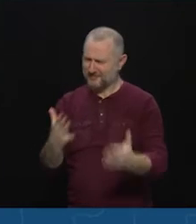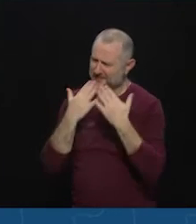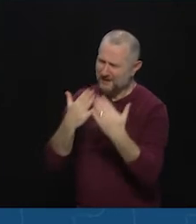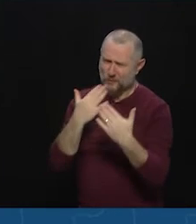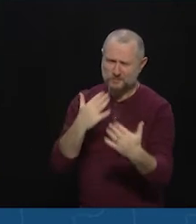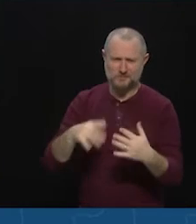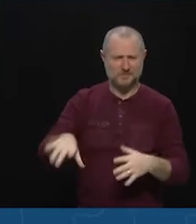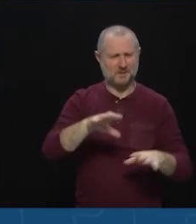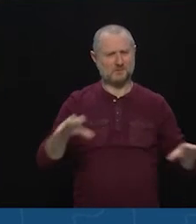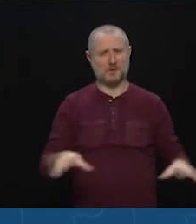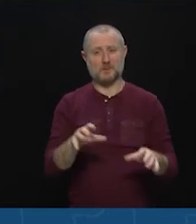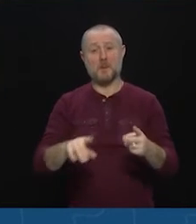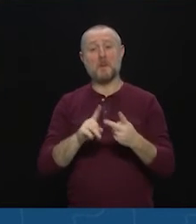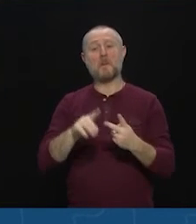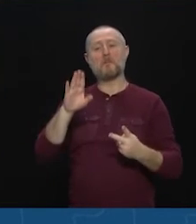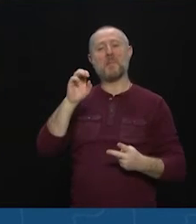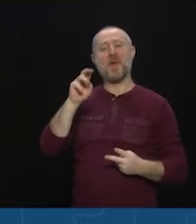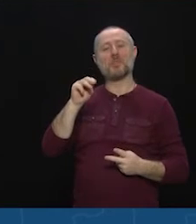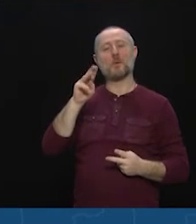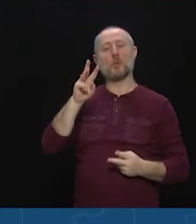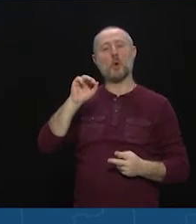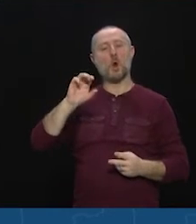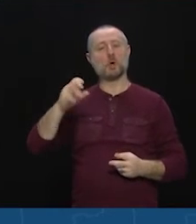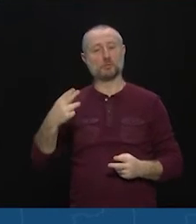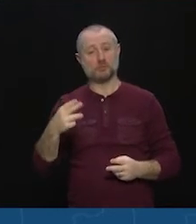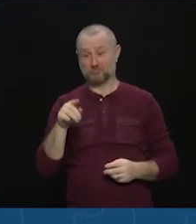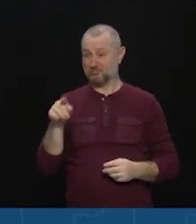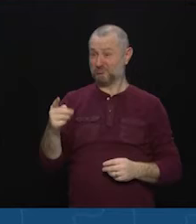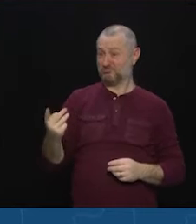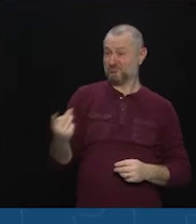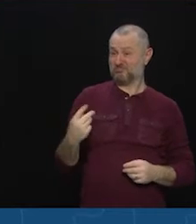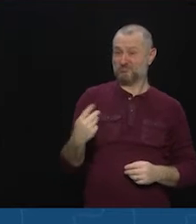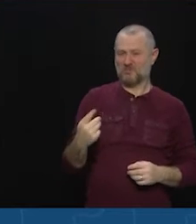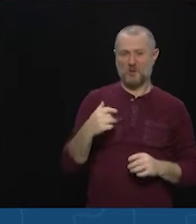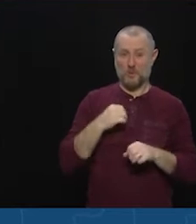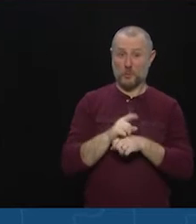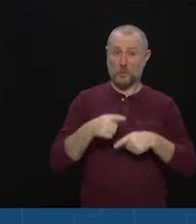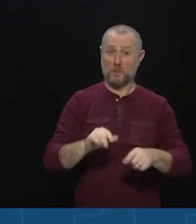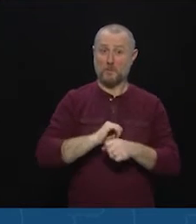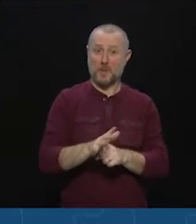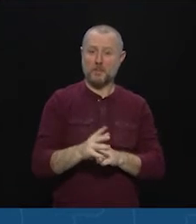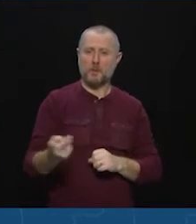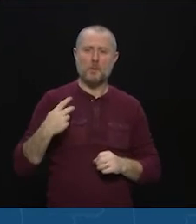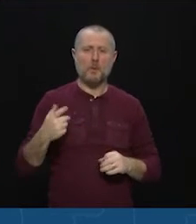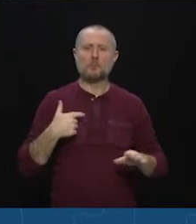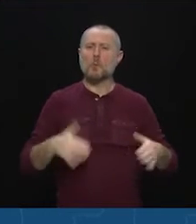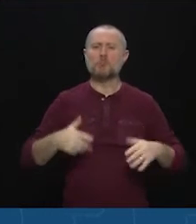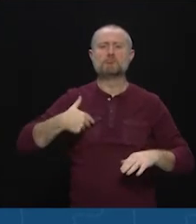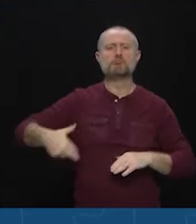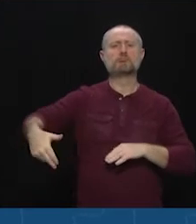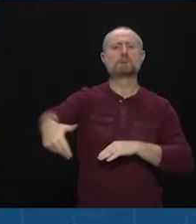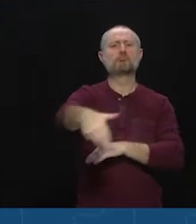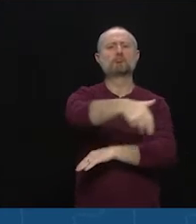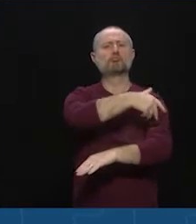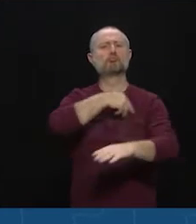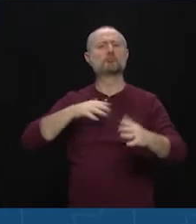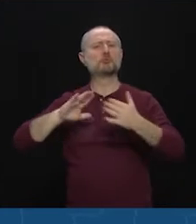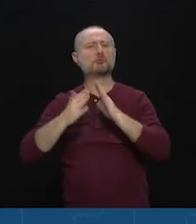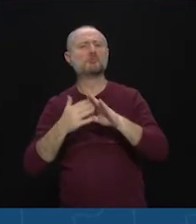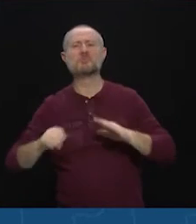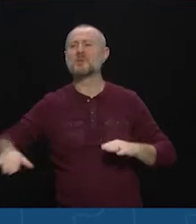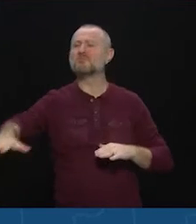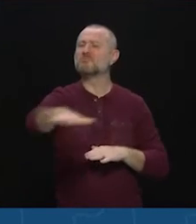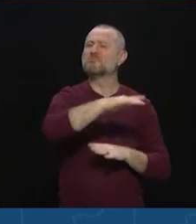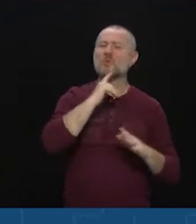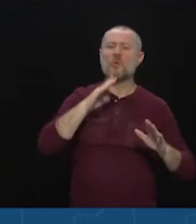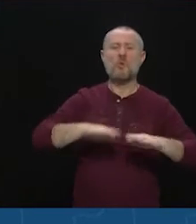Ben Walsh and I, even during the pandemic, we walked around the city of Syracuse to let people know that there are still businesses and restaurants and small little mom and pop